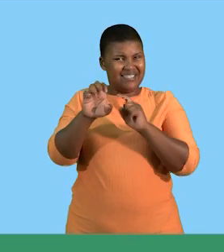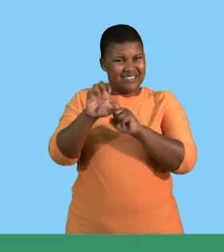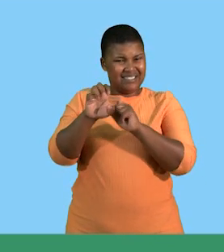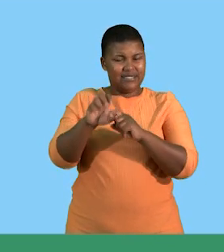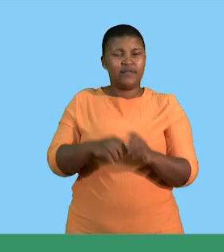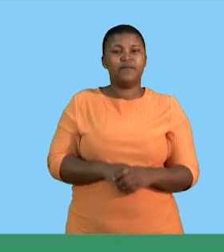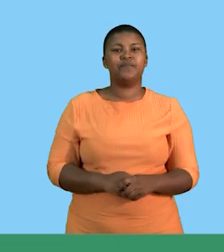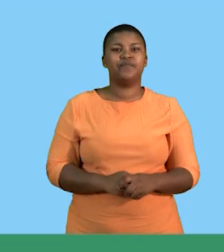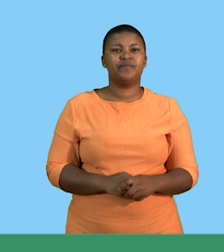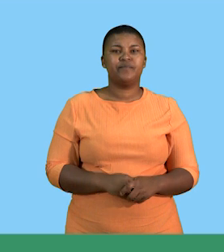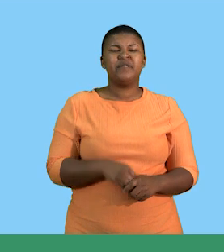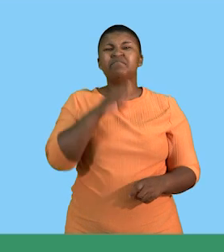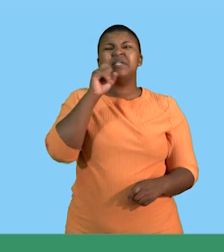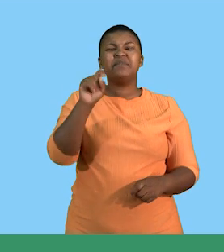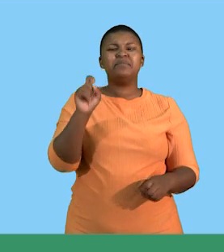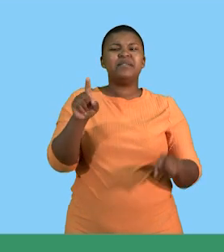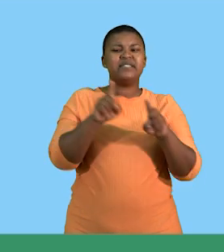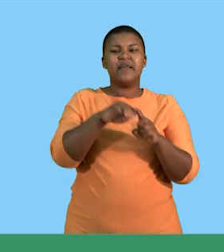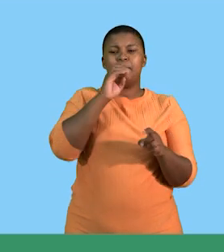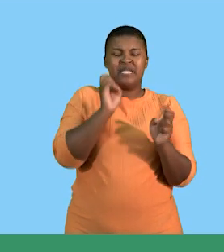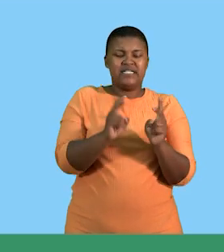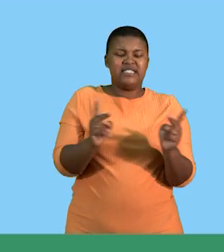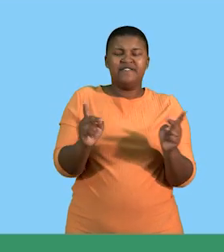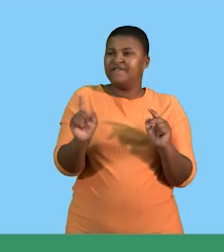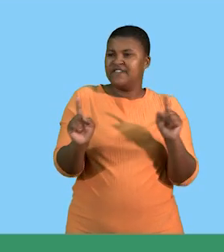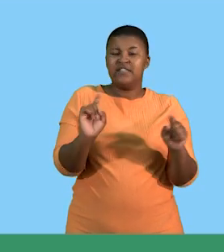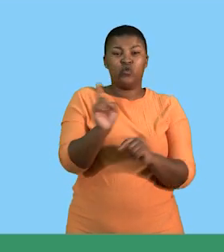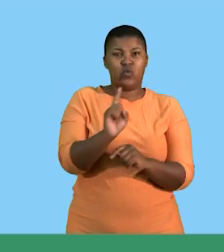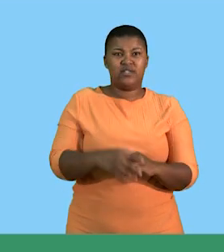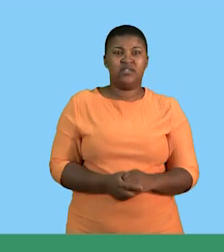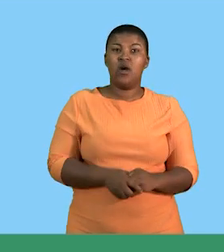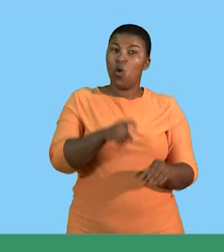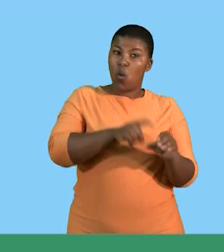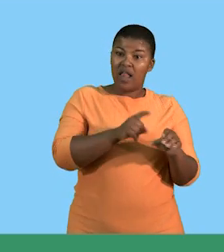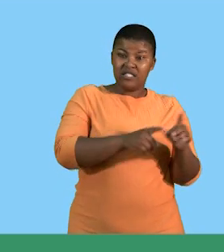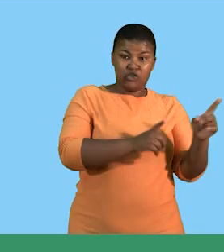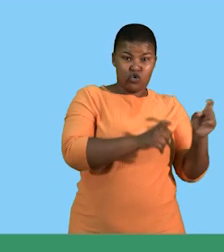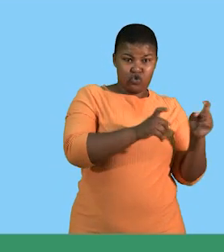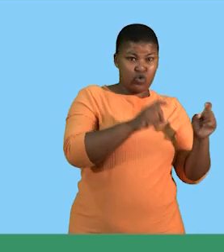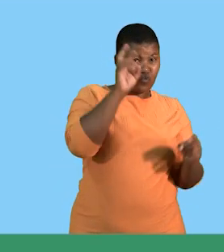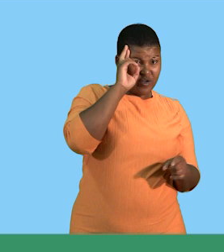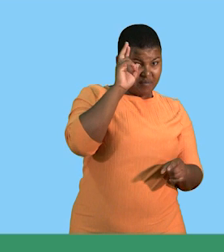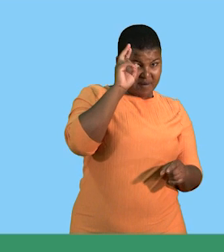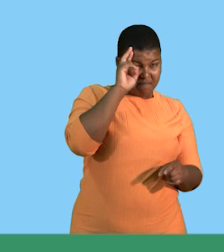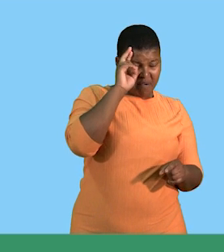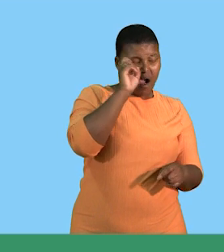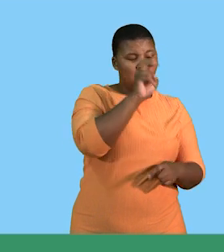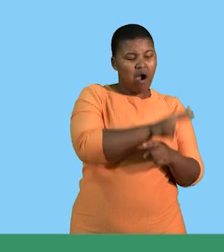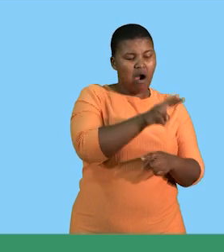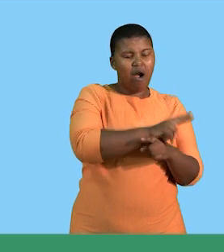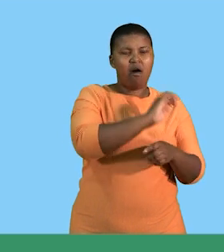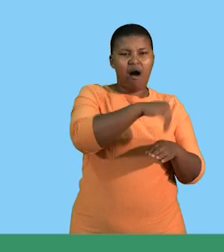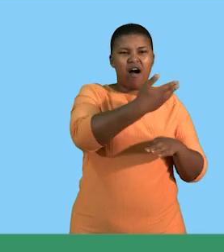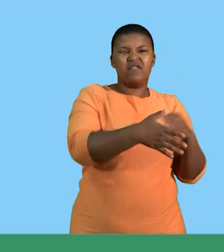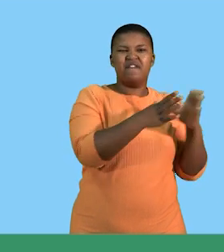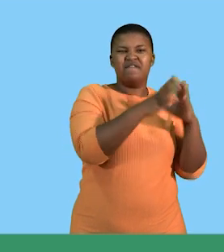So this shows us what the differences are between the two. So quality control, remember, inspection only of